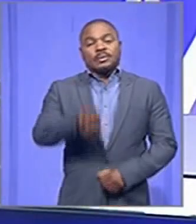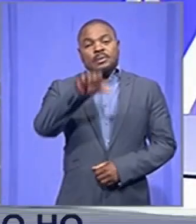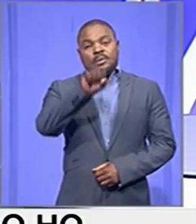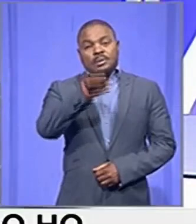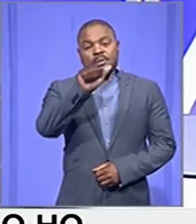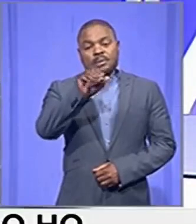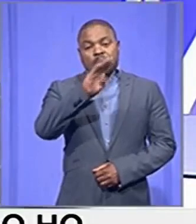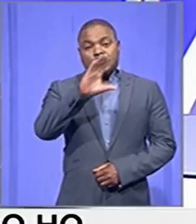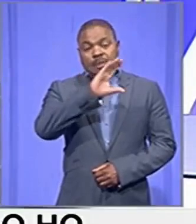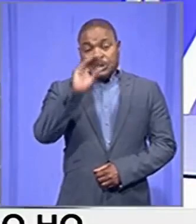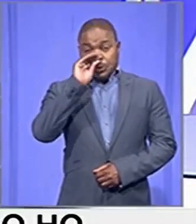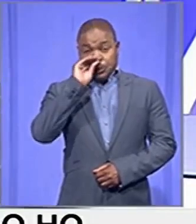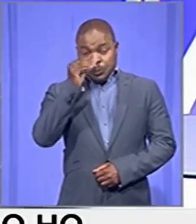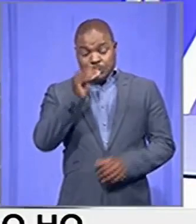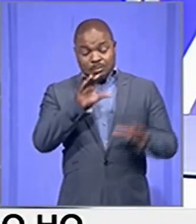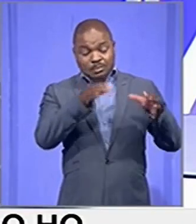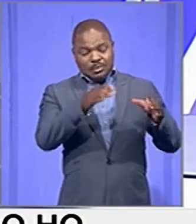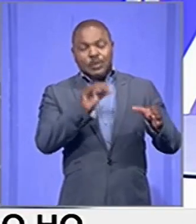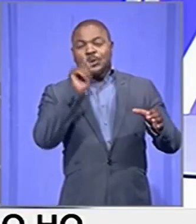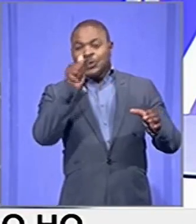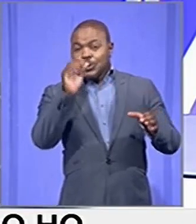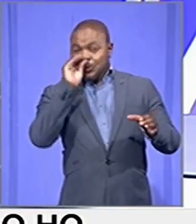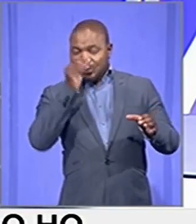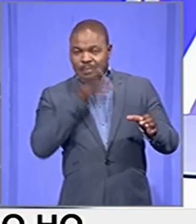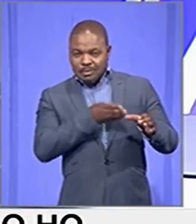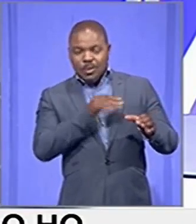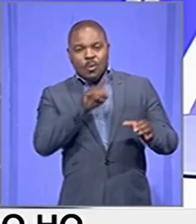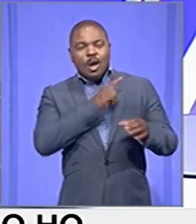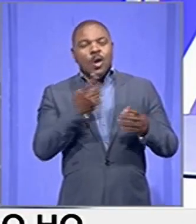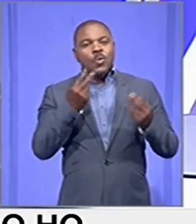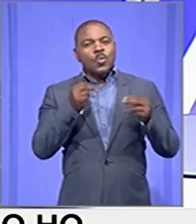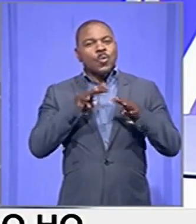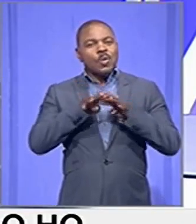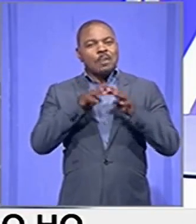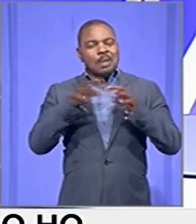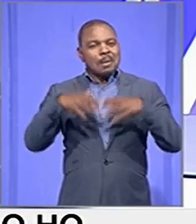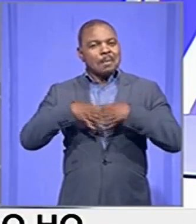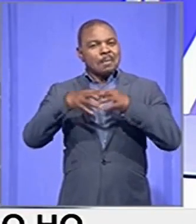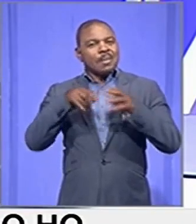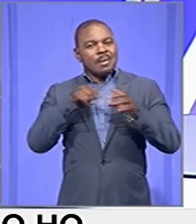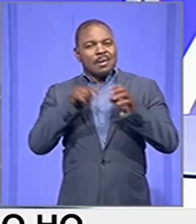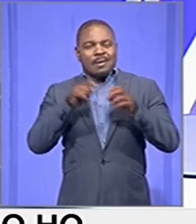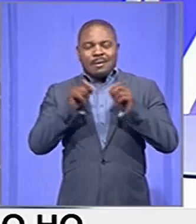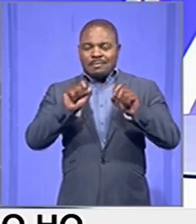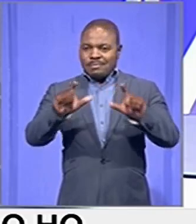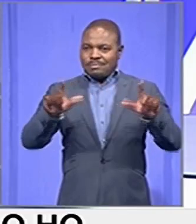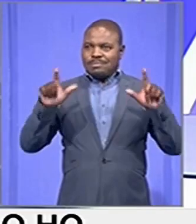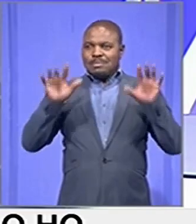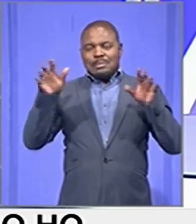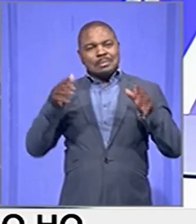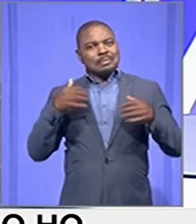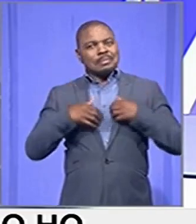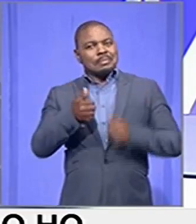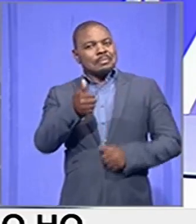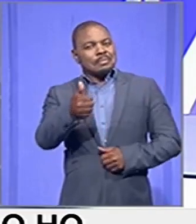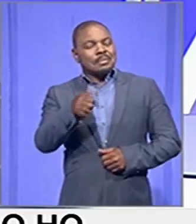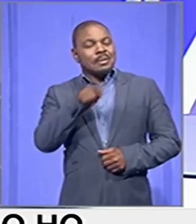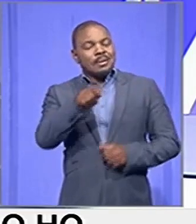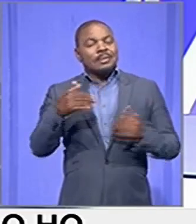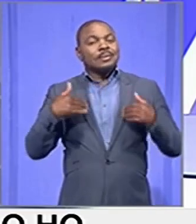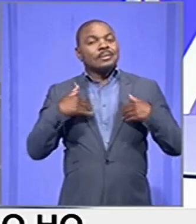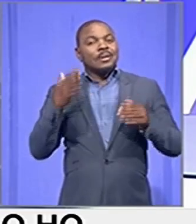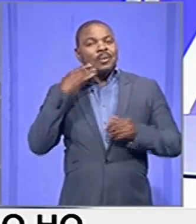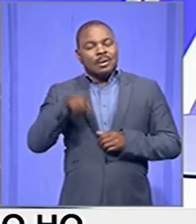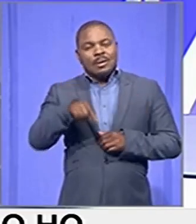SABC News e na le ditaba tse monate tsa go gakolwa ha website e ntjha e tlileng go fana ka tshebalo e kgahlang mahlo. Ketsalo ena e tlo ba kala